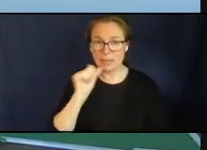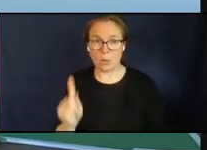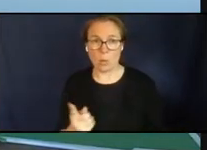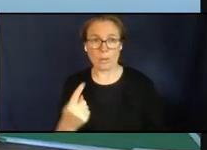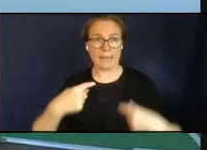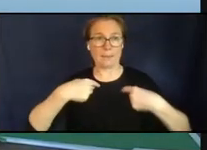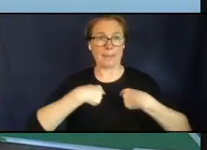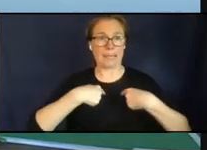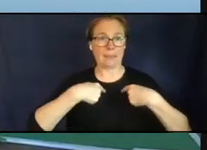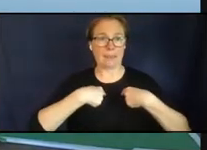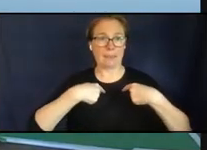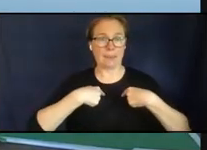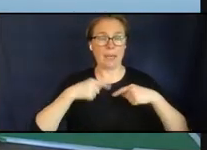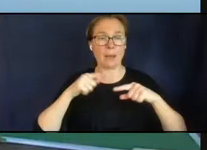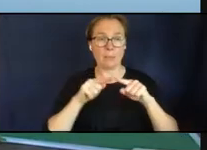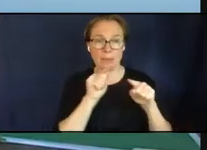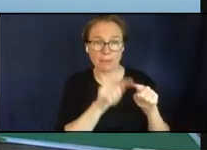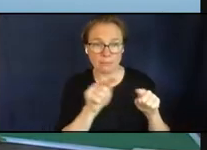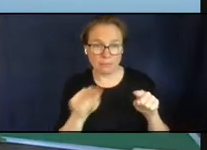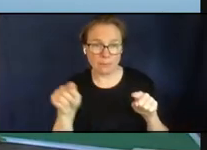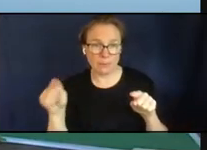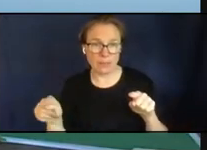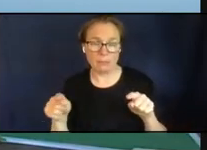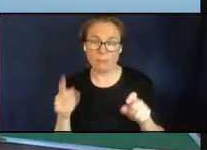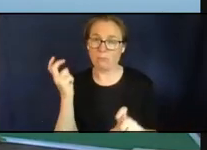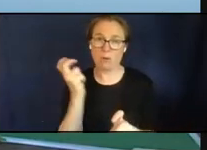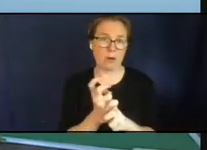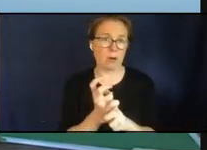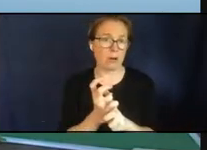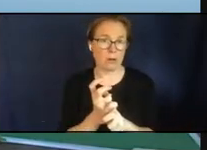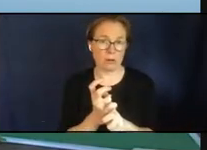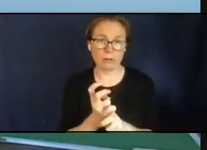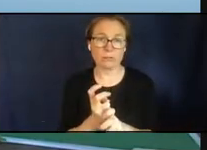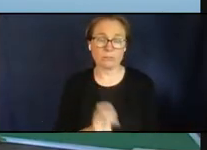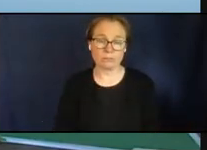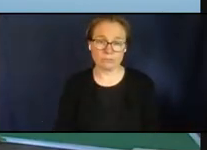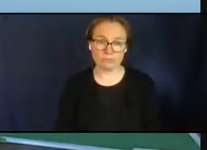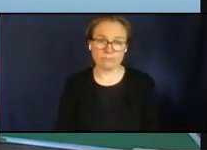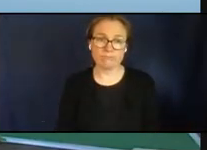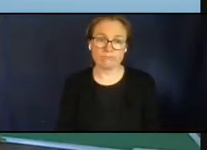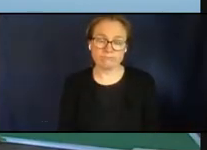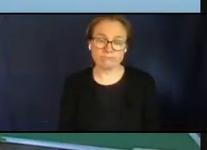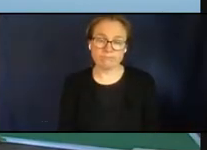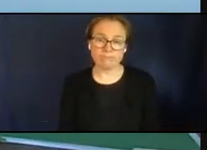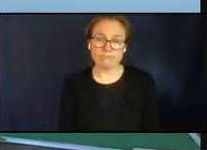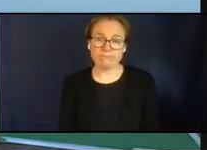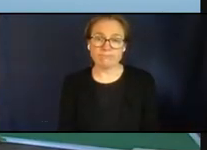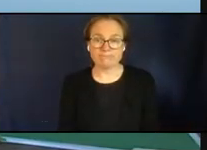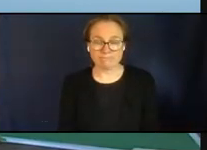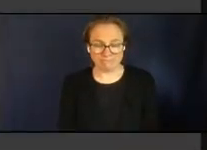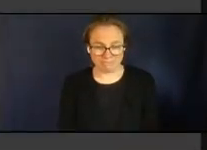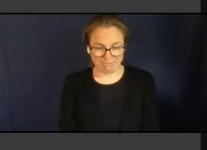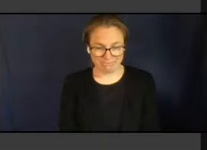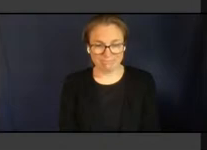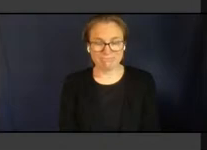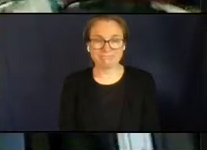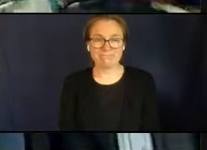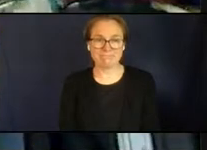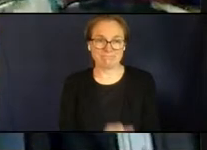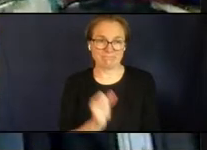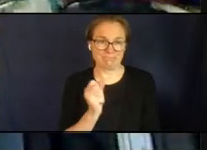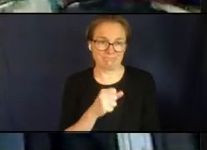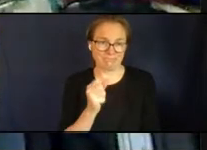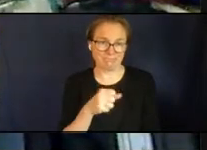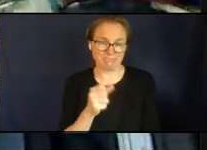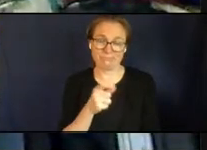sick and die. It's just a very difficult task that you're taking on. I appreciate it. Absolutely. And when you look at some environments